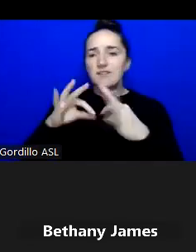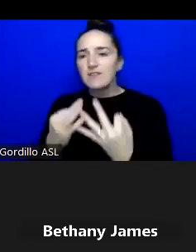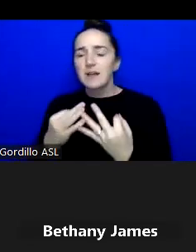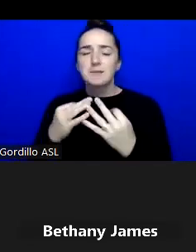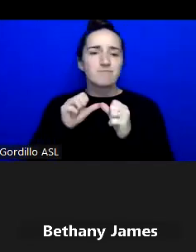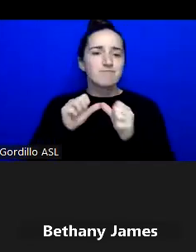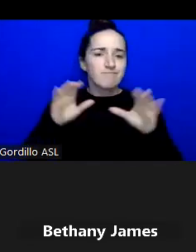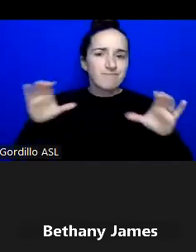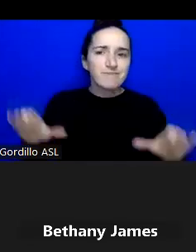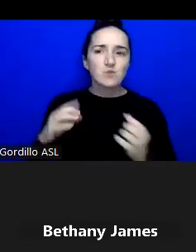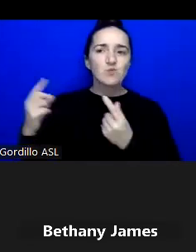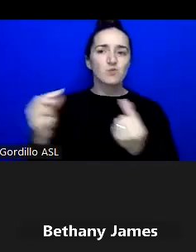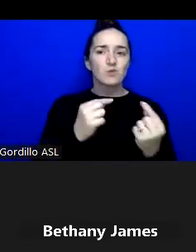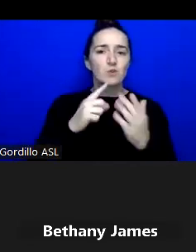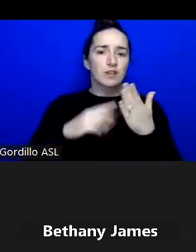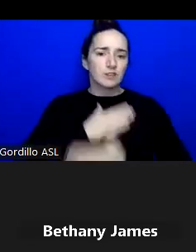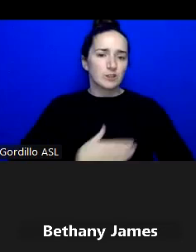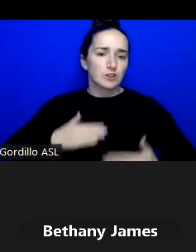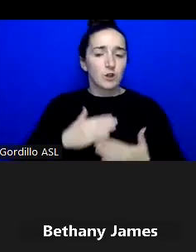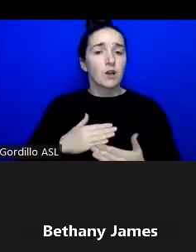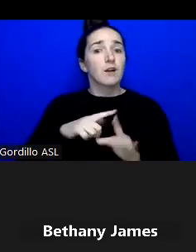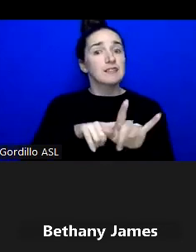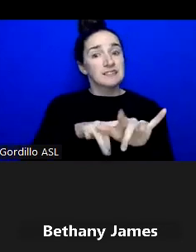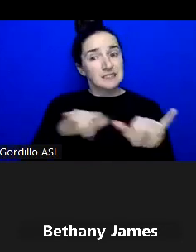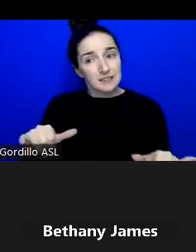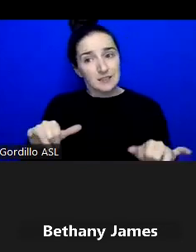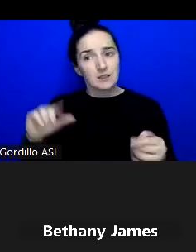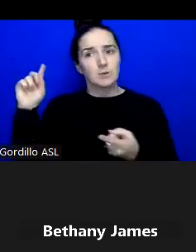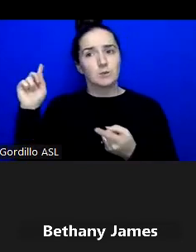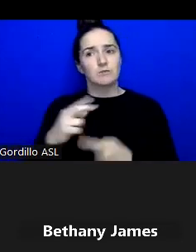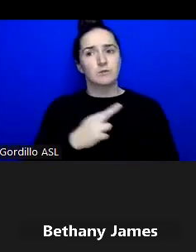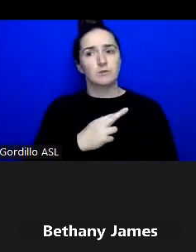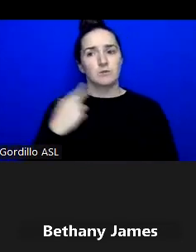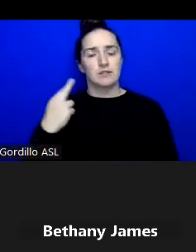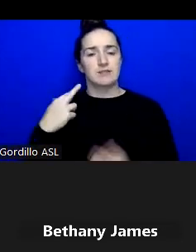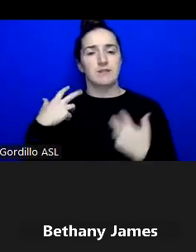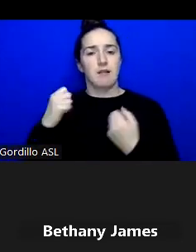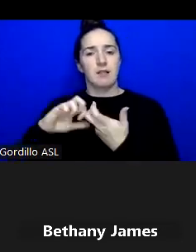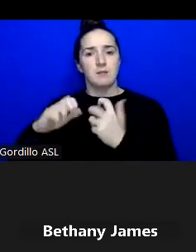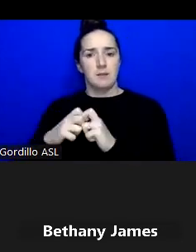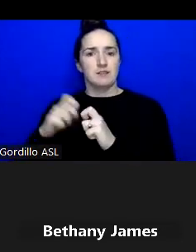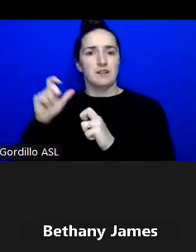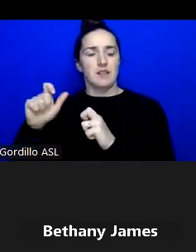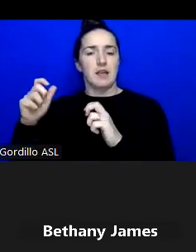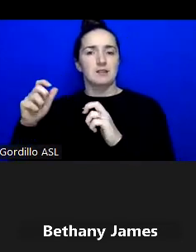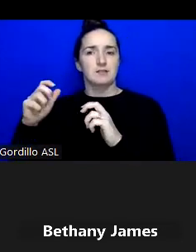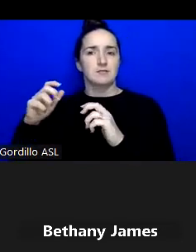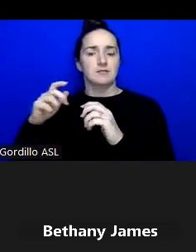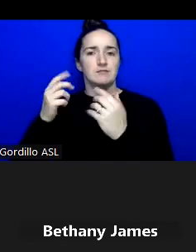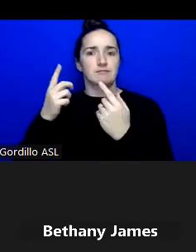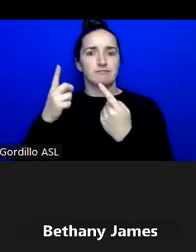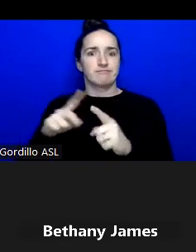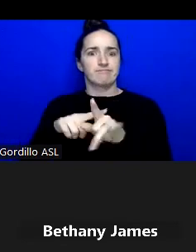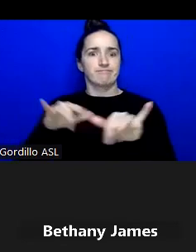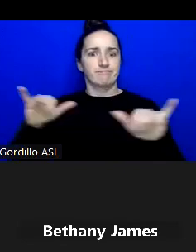do by reducing their risks of health problems that go hand in hand with hearing loss. So with that being said, I'm honored to turn this